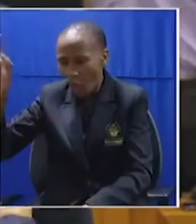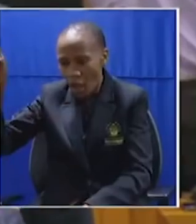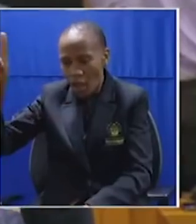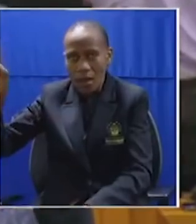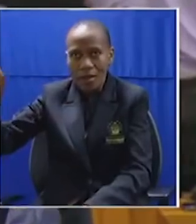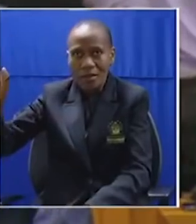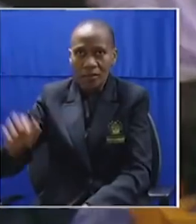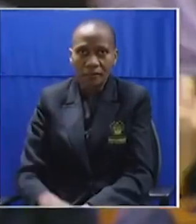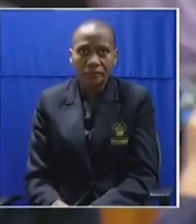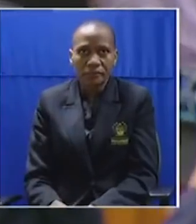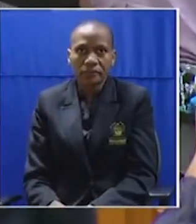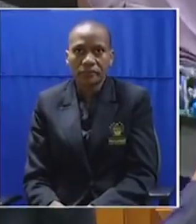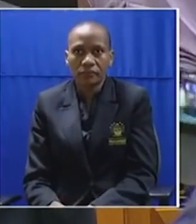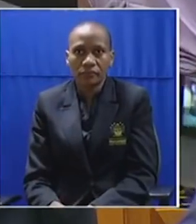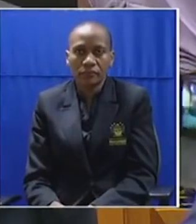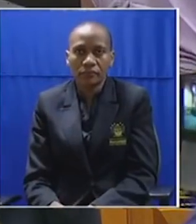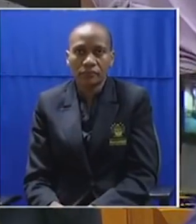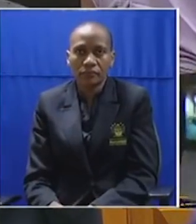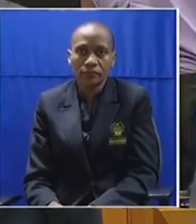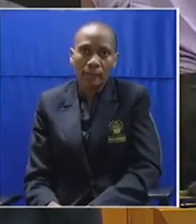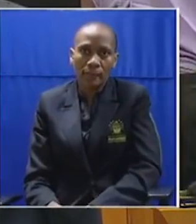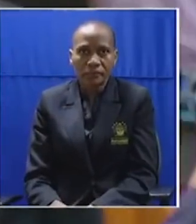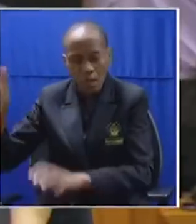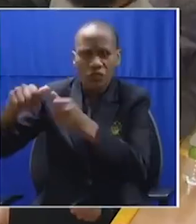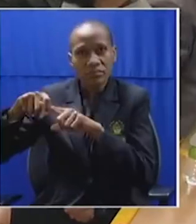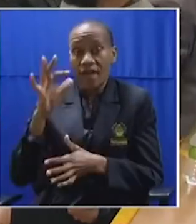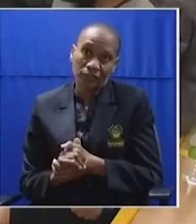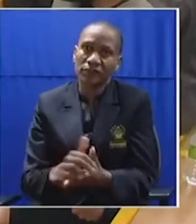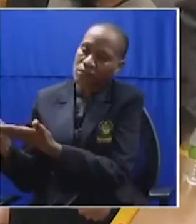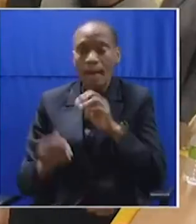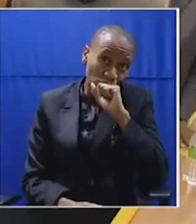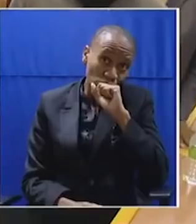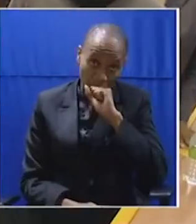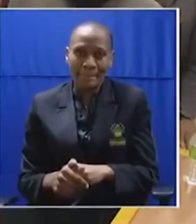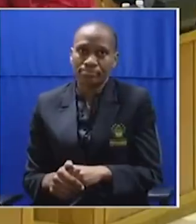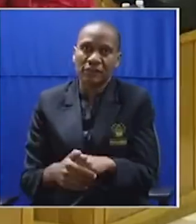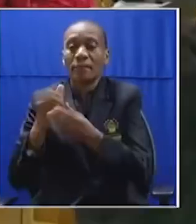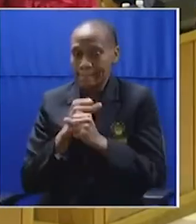does not allow the house in. No, but we can't be intimidated.